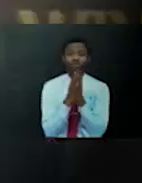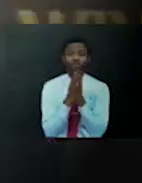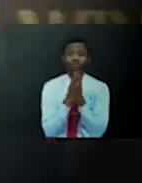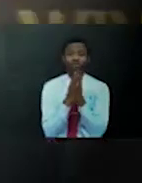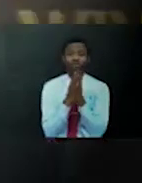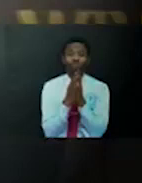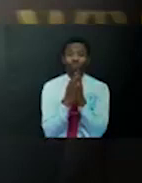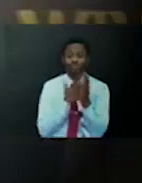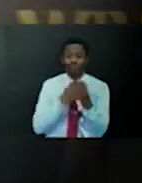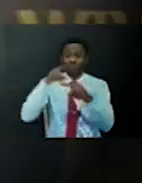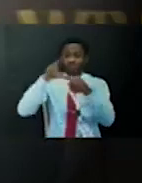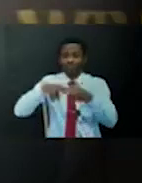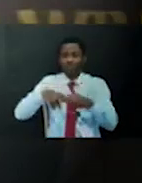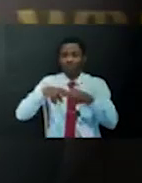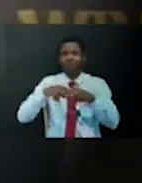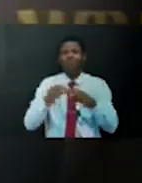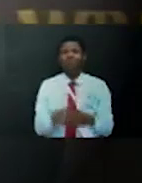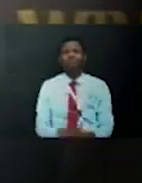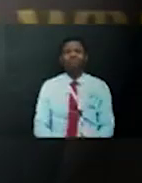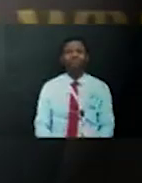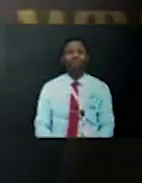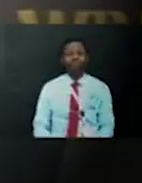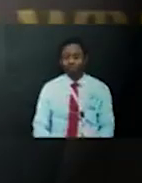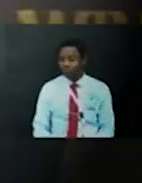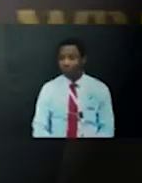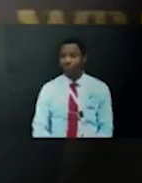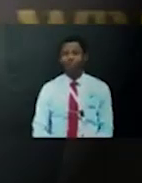Shall we please have our seats?